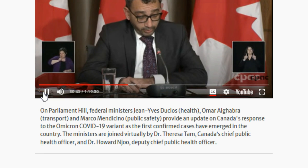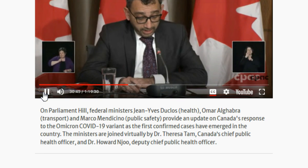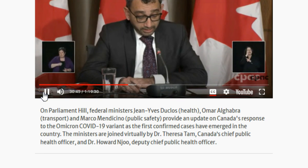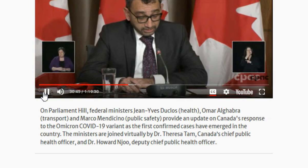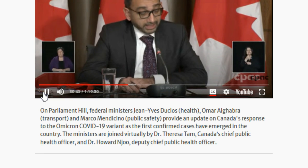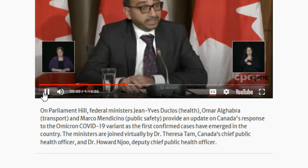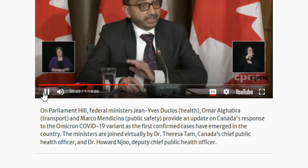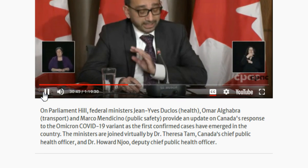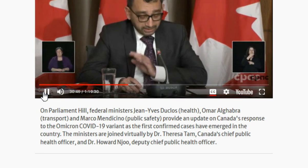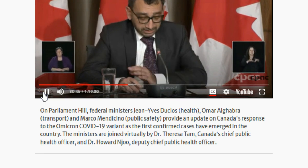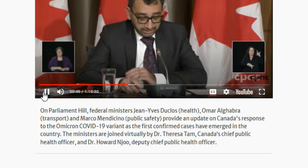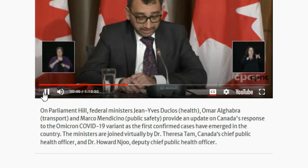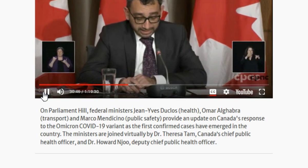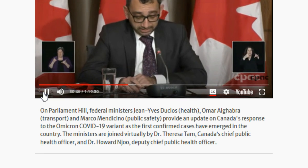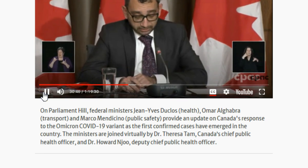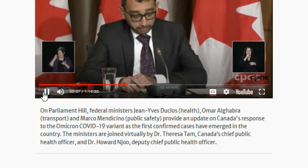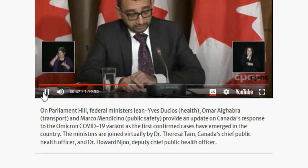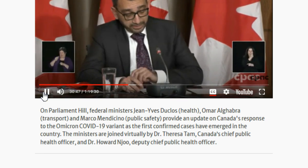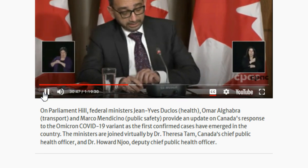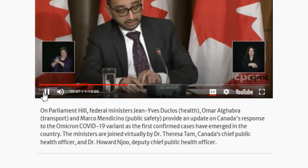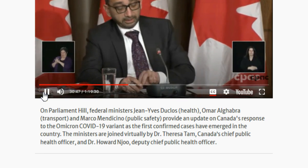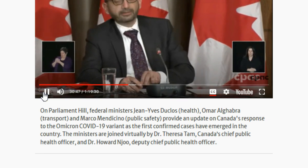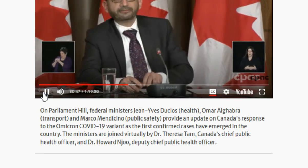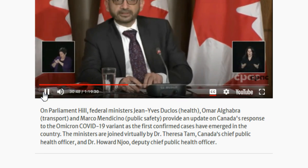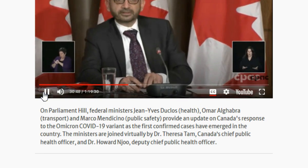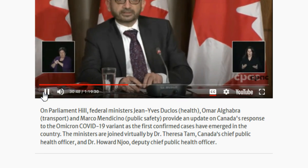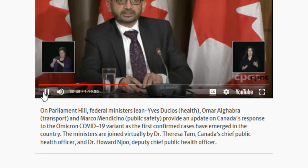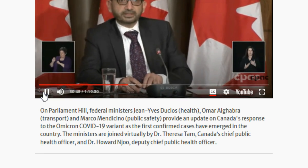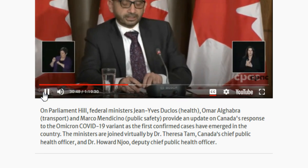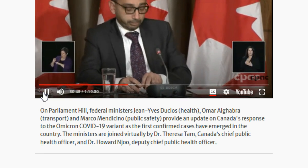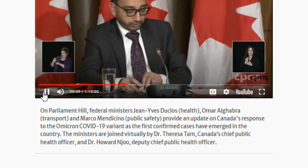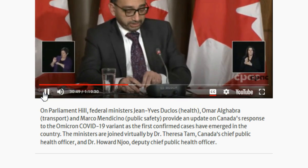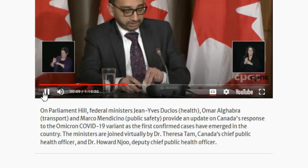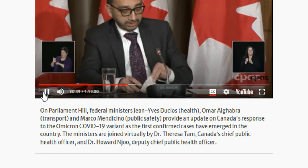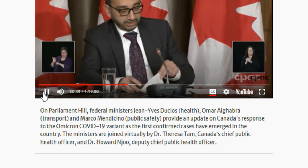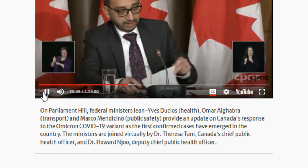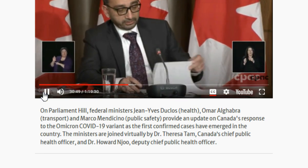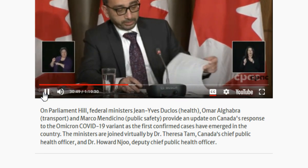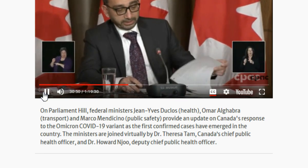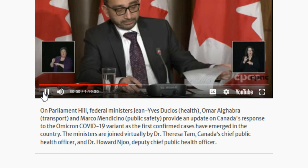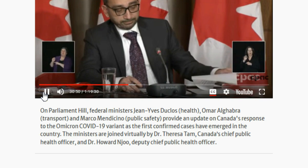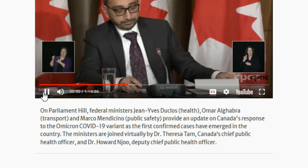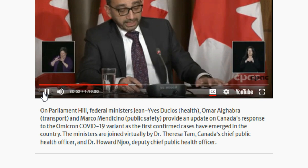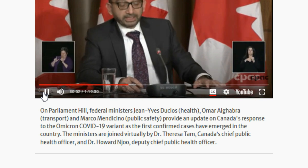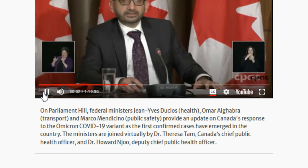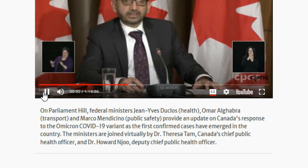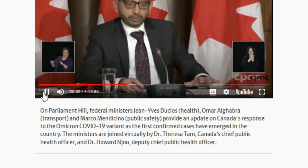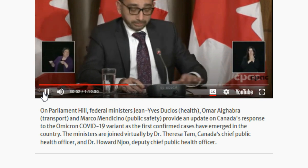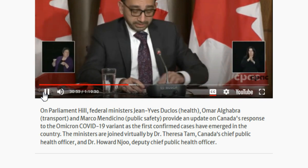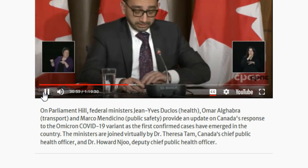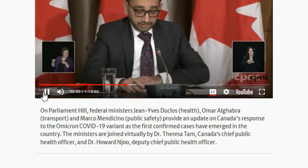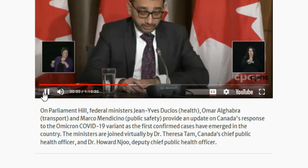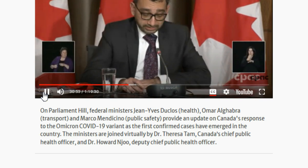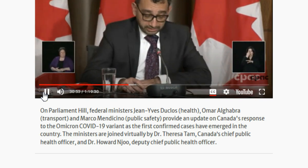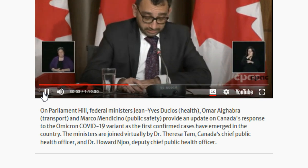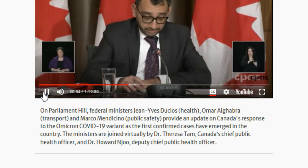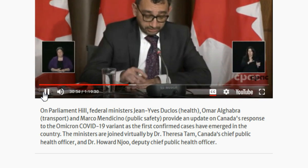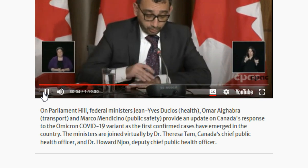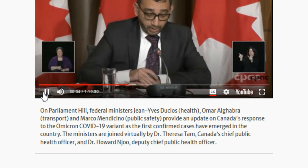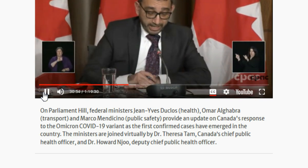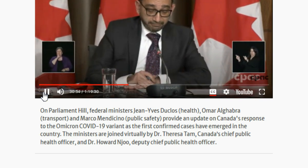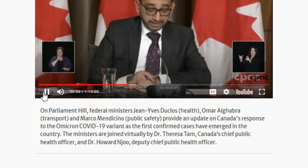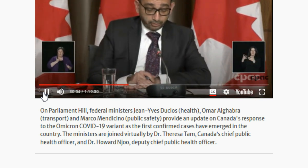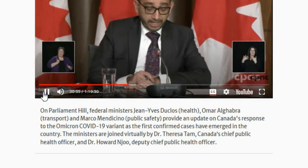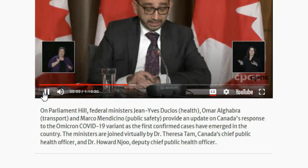challenge, we are taking additional action to prevent further importation and spread. Canadians and permanent